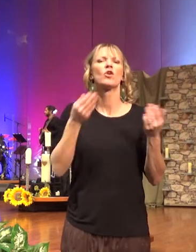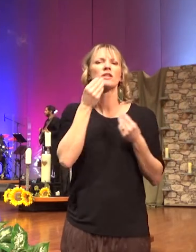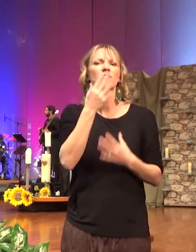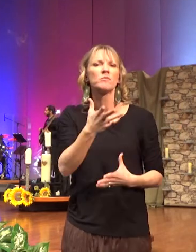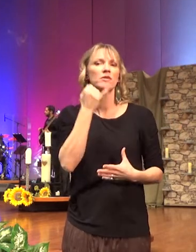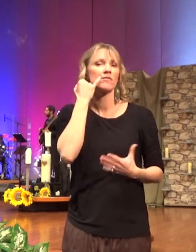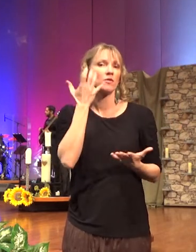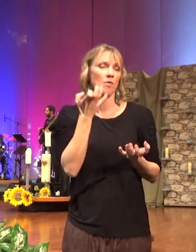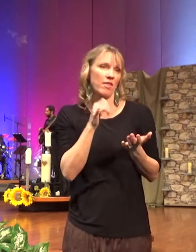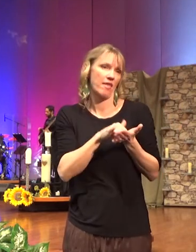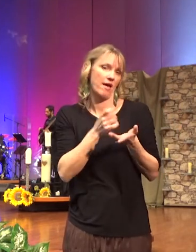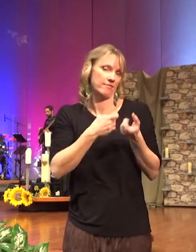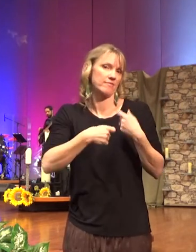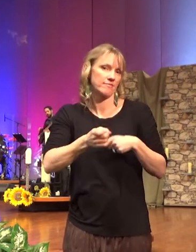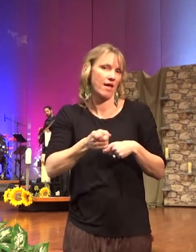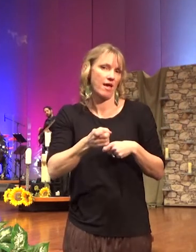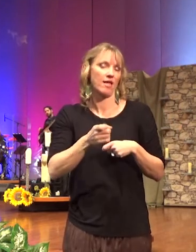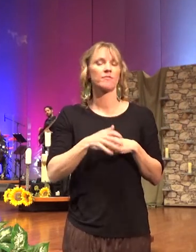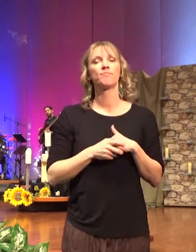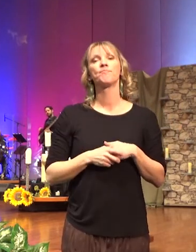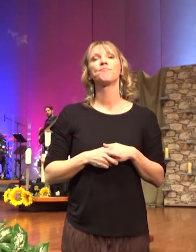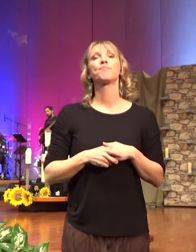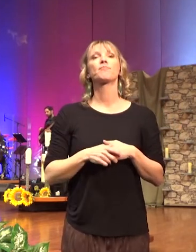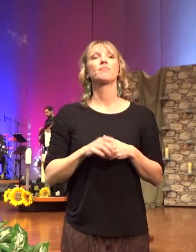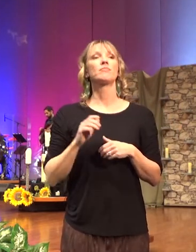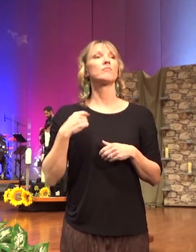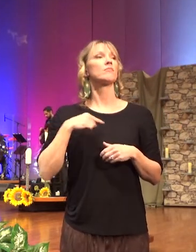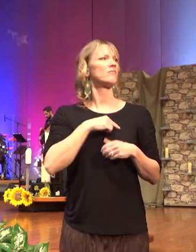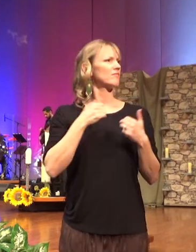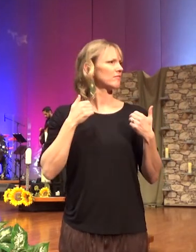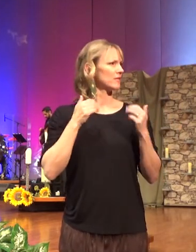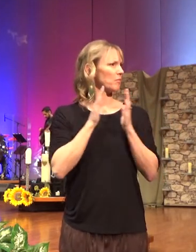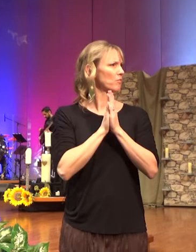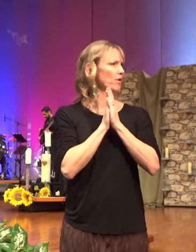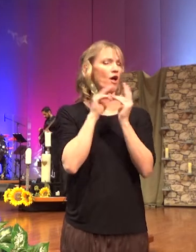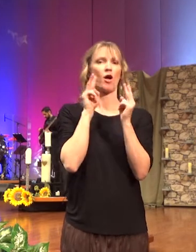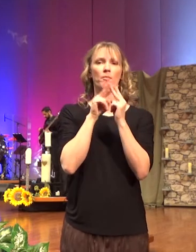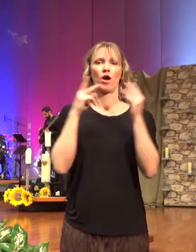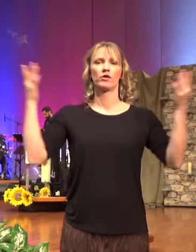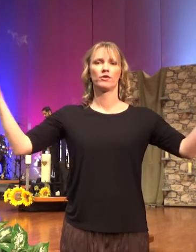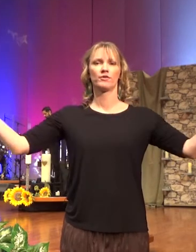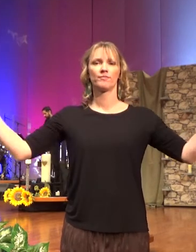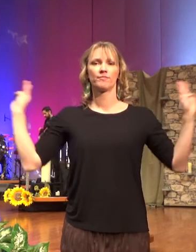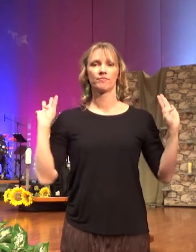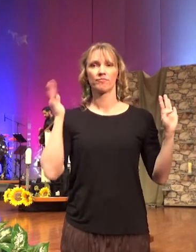some resource information if you'd like that instead. Our prayer practitioners are